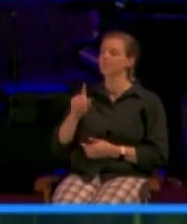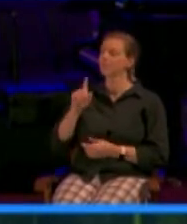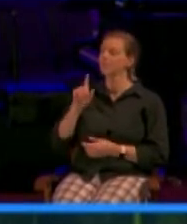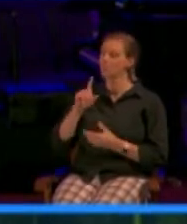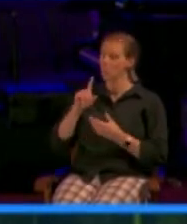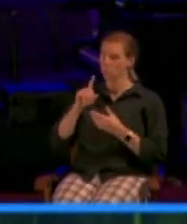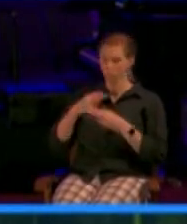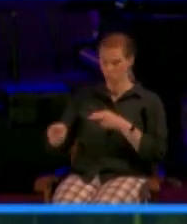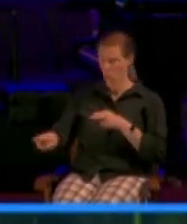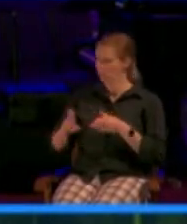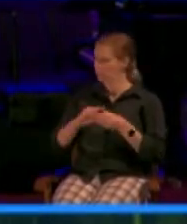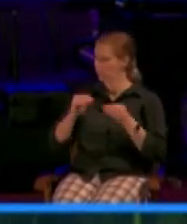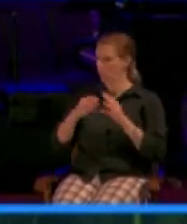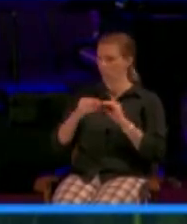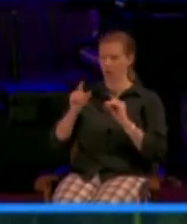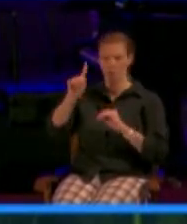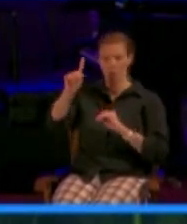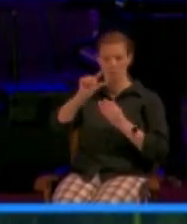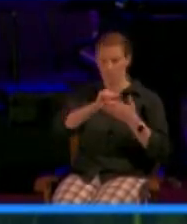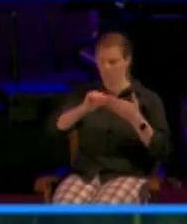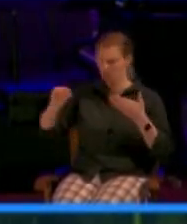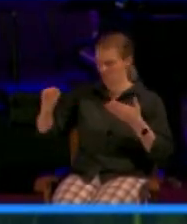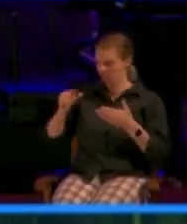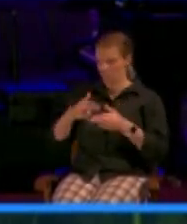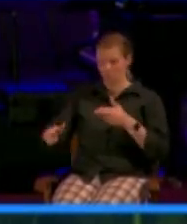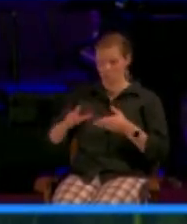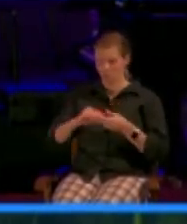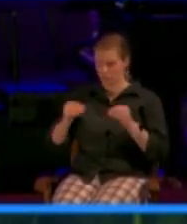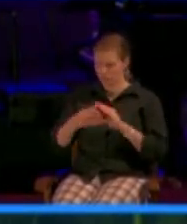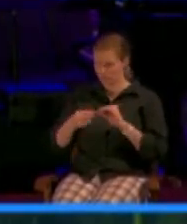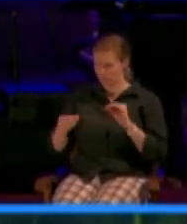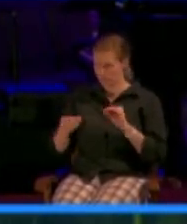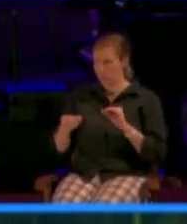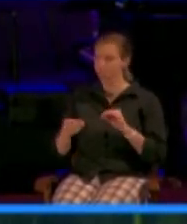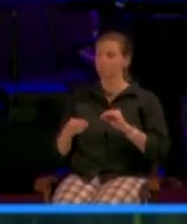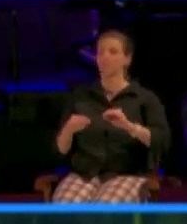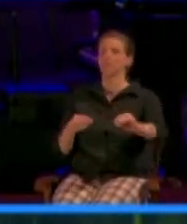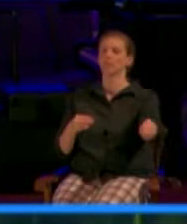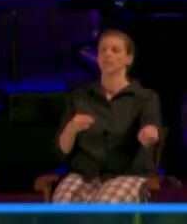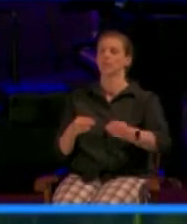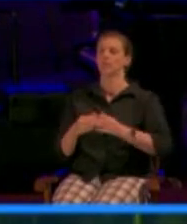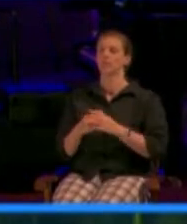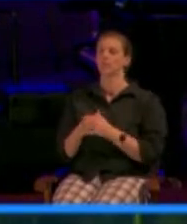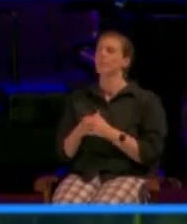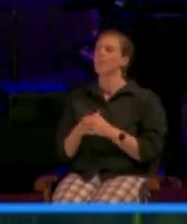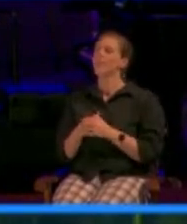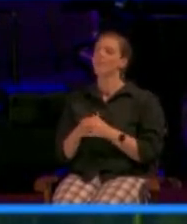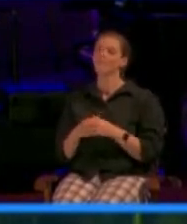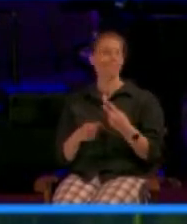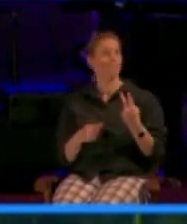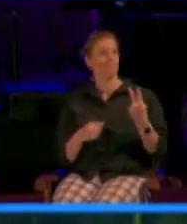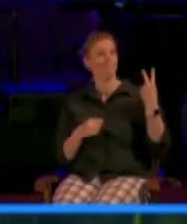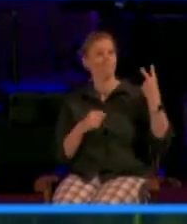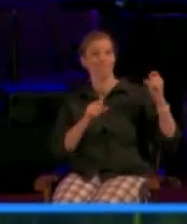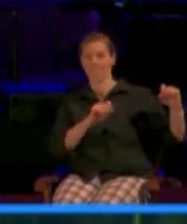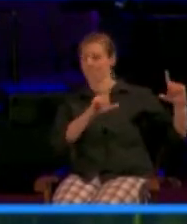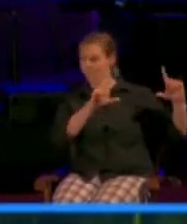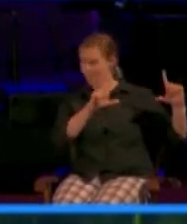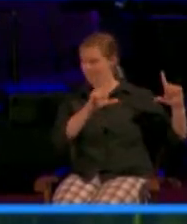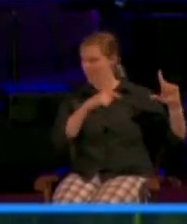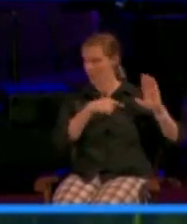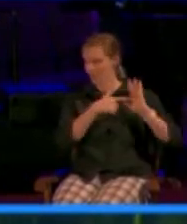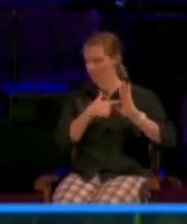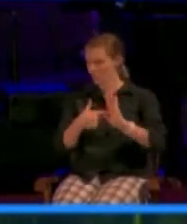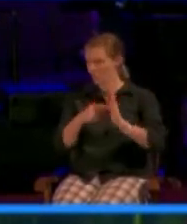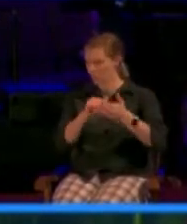parable. And I don't want you to turn there and look to it. I want you to watch the screen, because they're going to put this verse word for word on the screen. You'll see